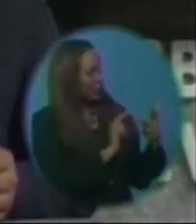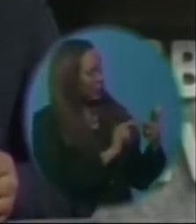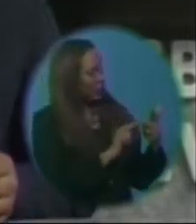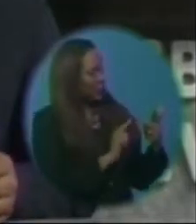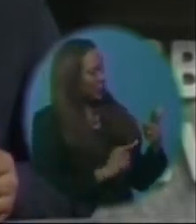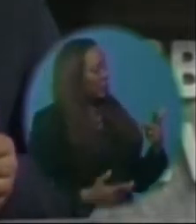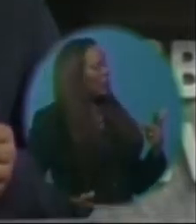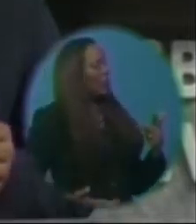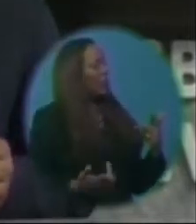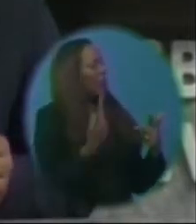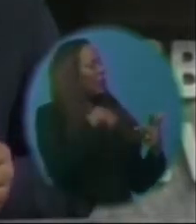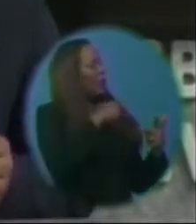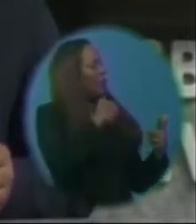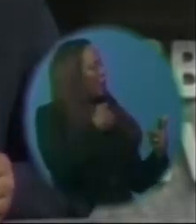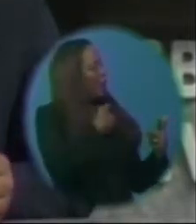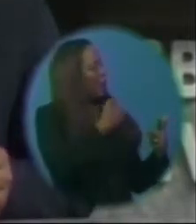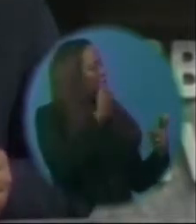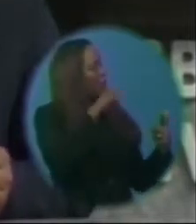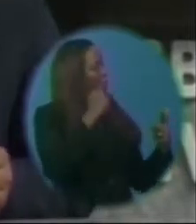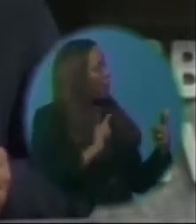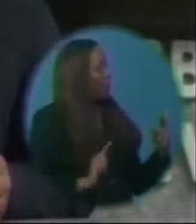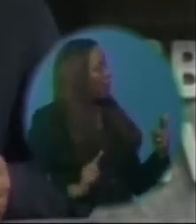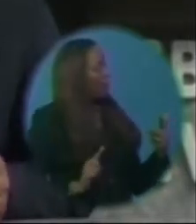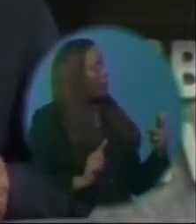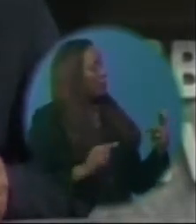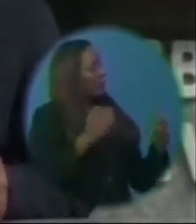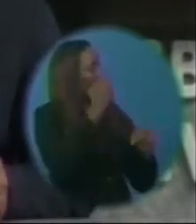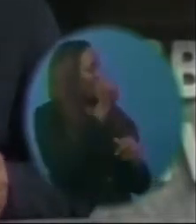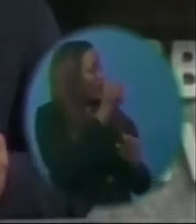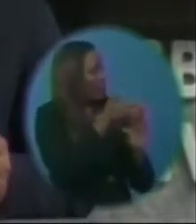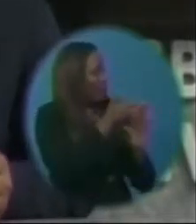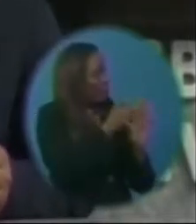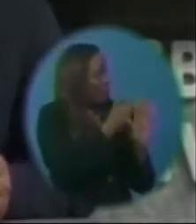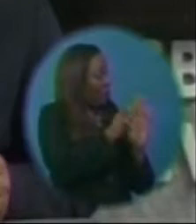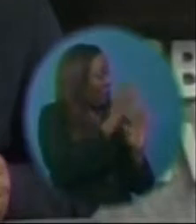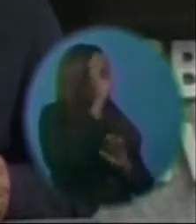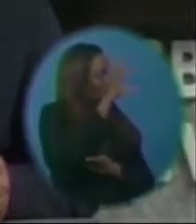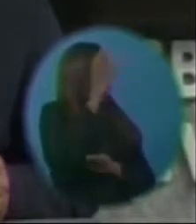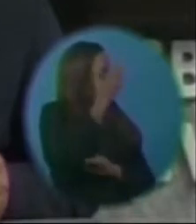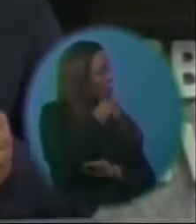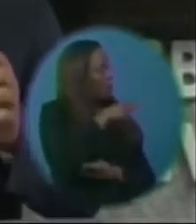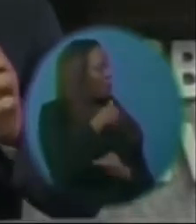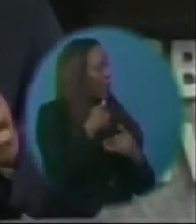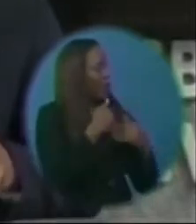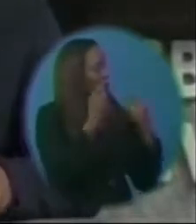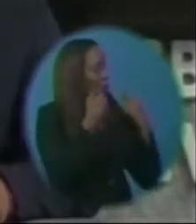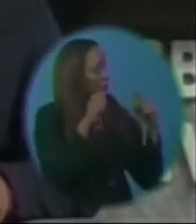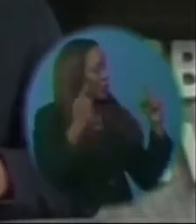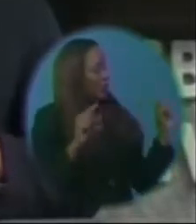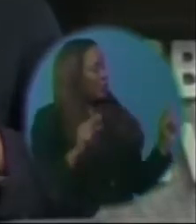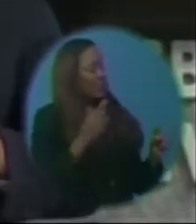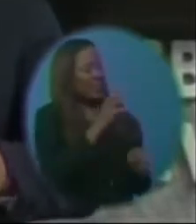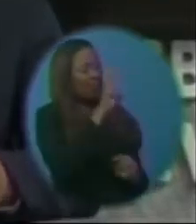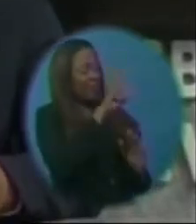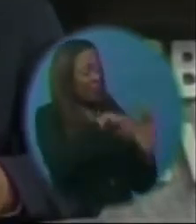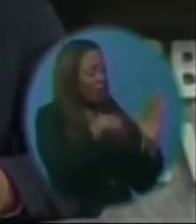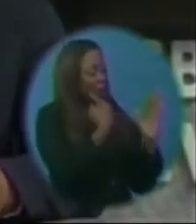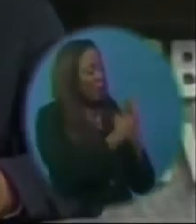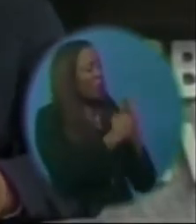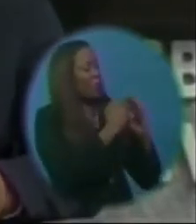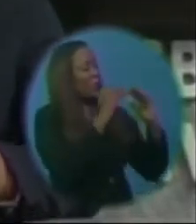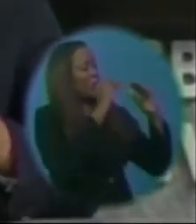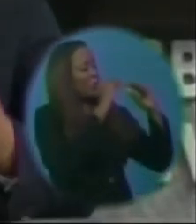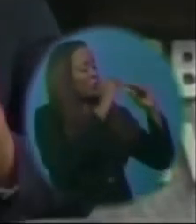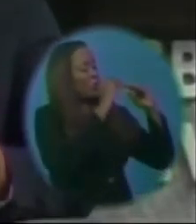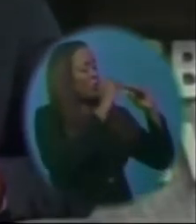received some measure of success that Saturday just before Christmas. And for about 6 to 8 hours, the levels had dropped. We started to see the roads